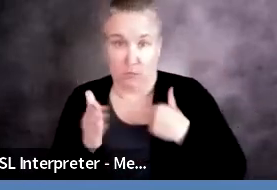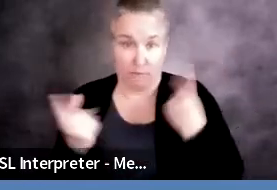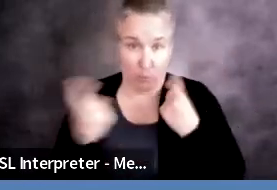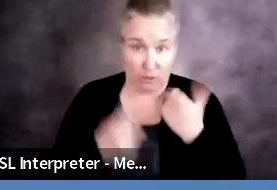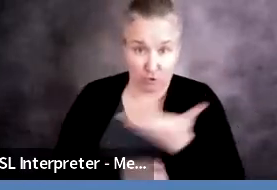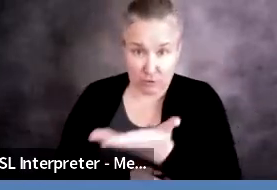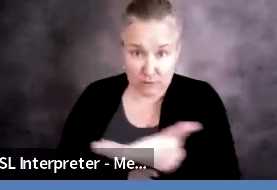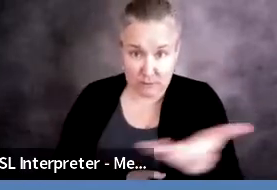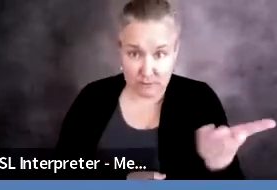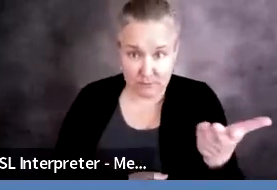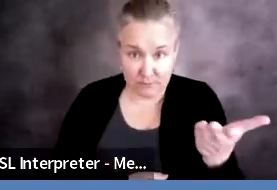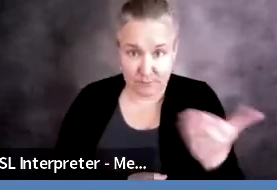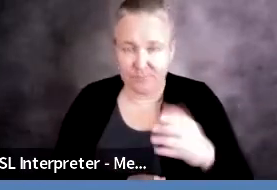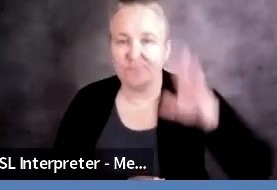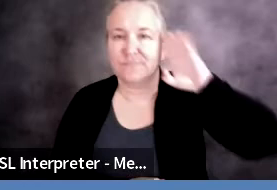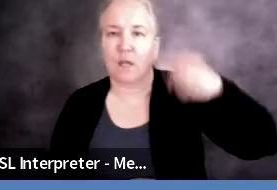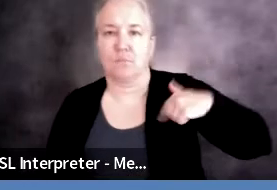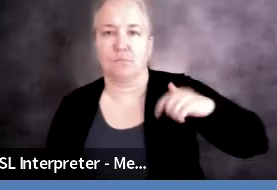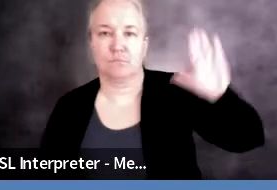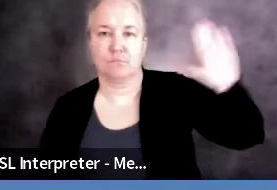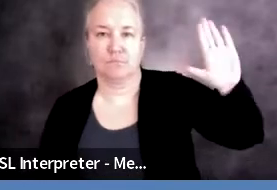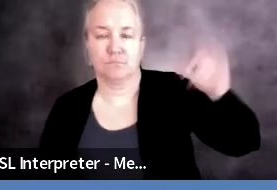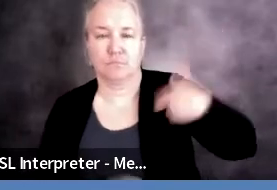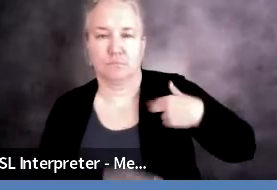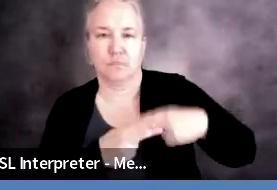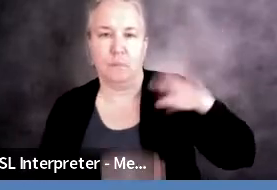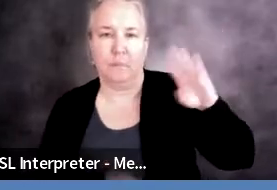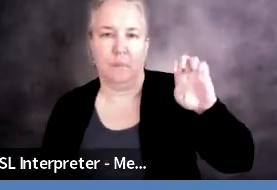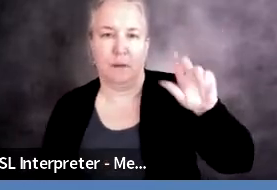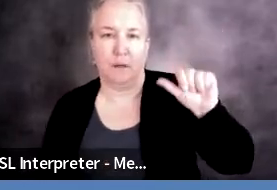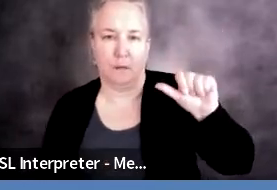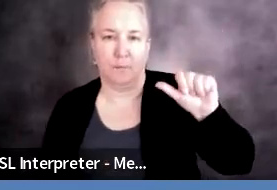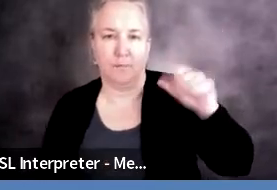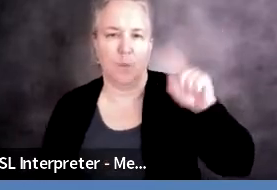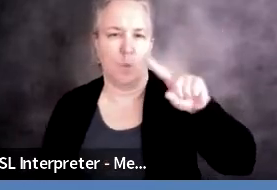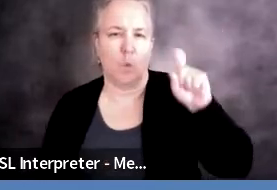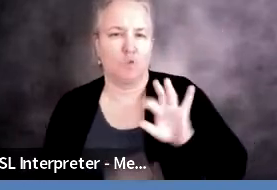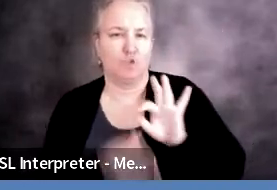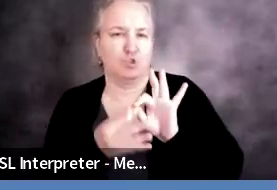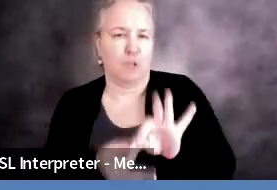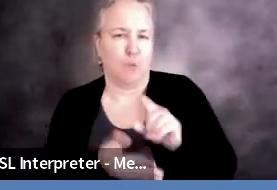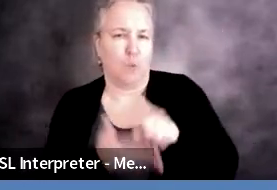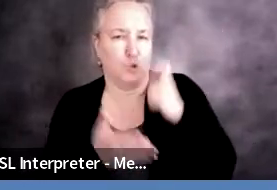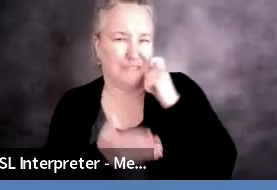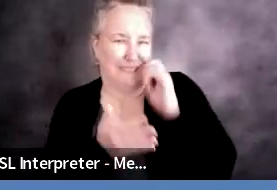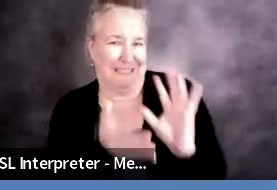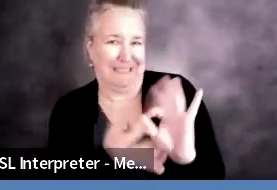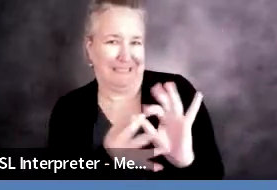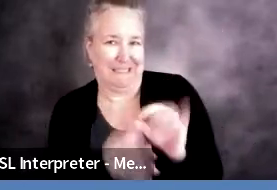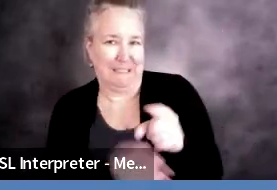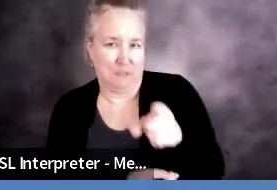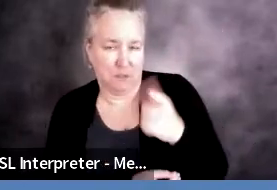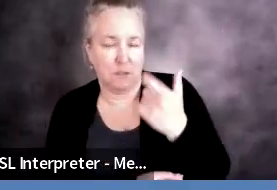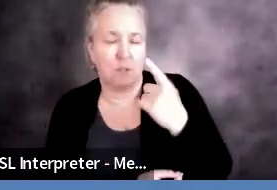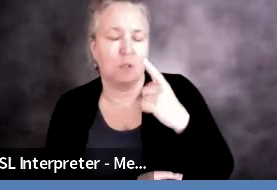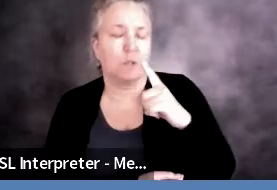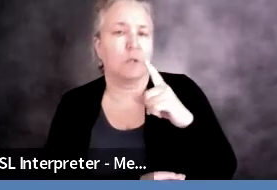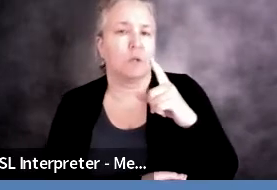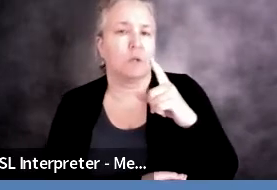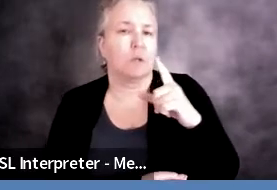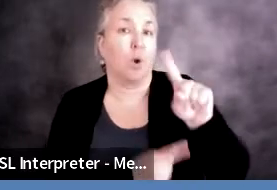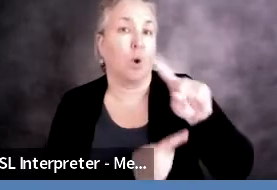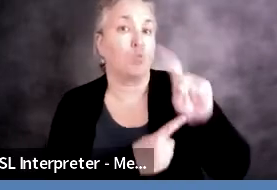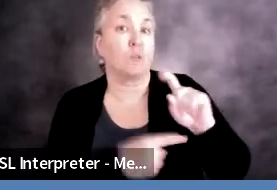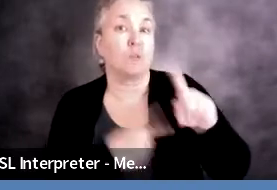Juliet, hi, this is Becca. There is one question that's related to the content that you just were talking about. And that's the question